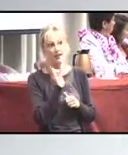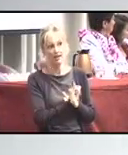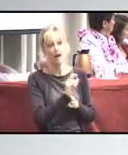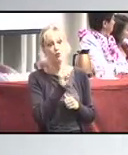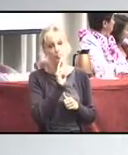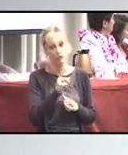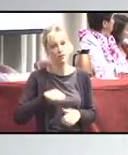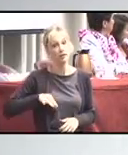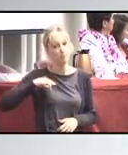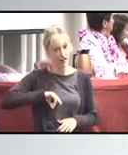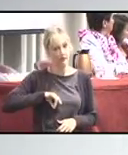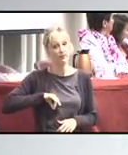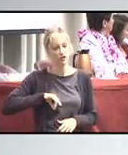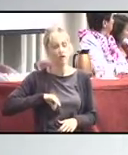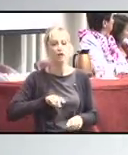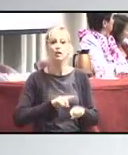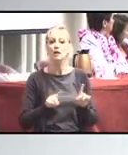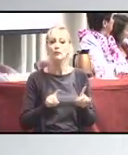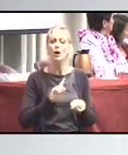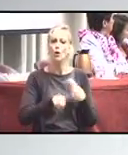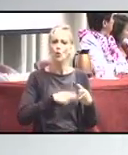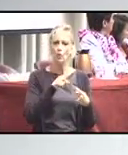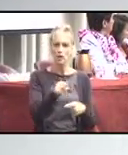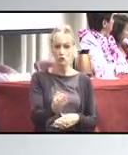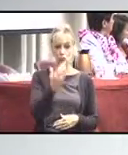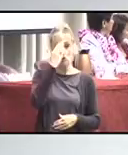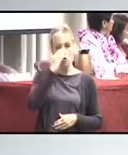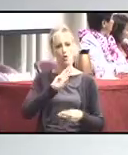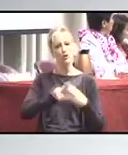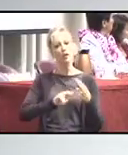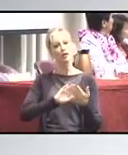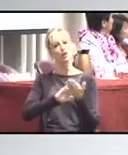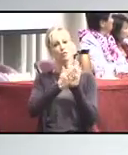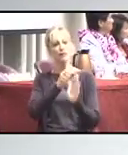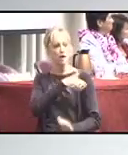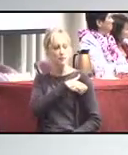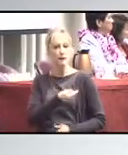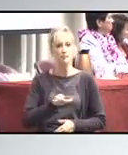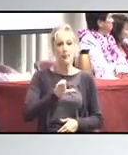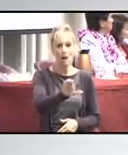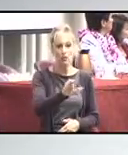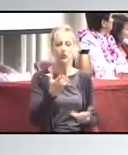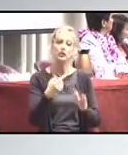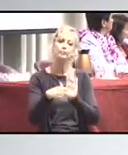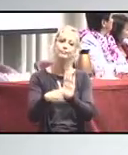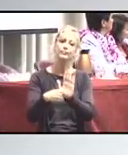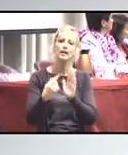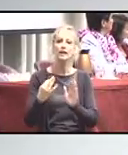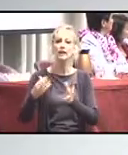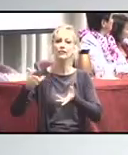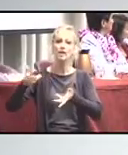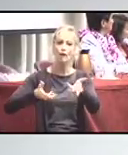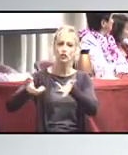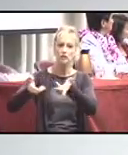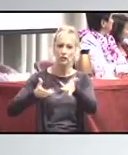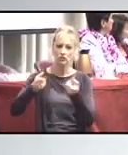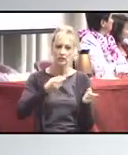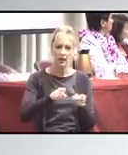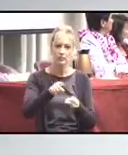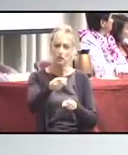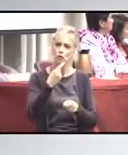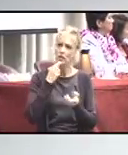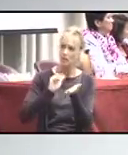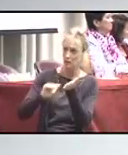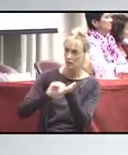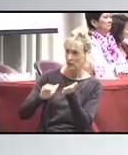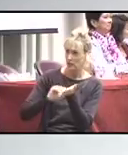very beneficial thing. But once you know, you become empowered. For example, if there's conversations going on, you could say, excuse